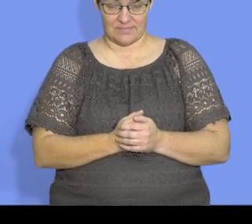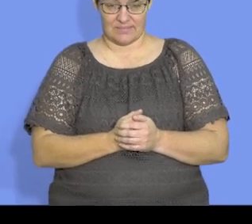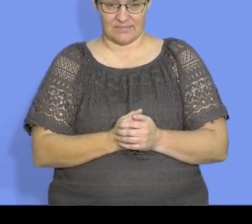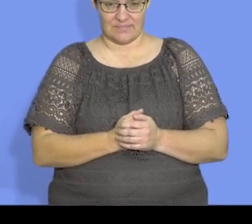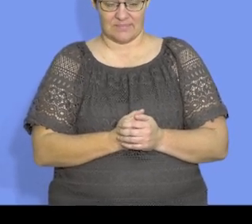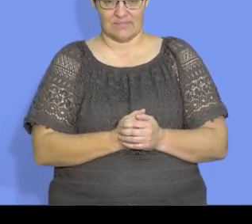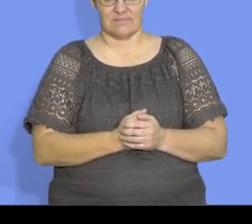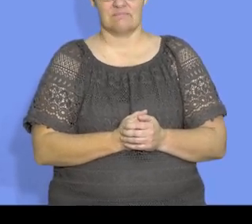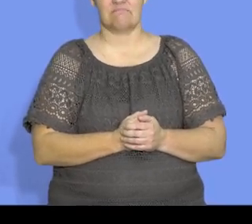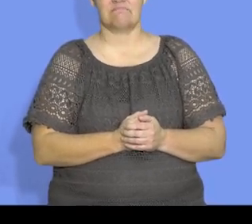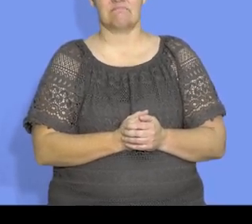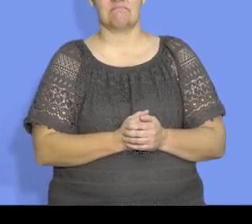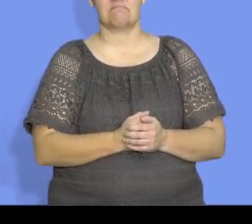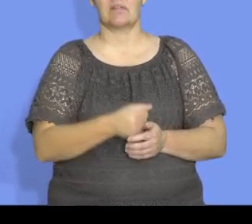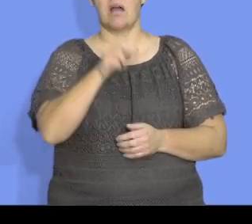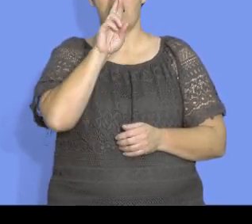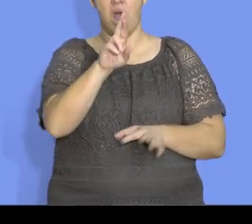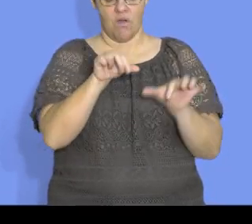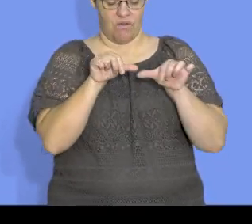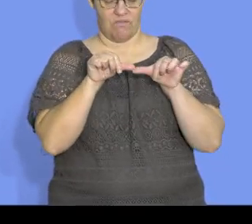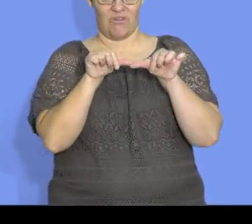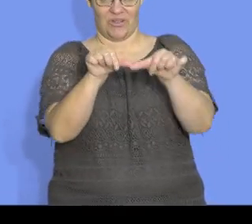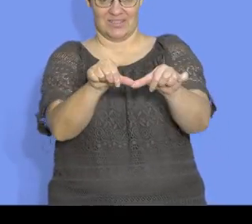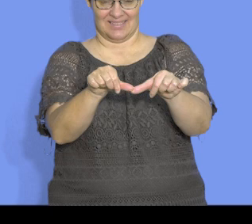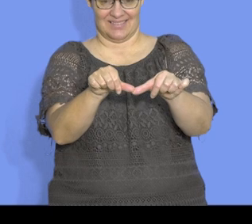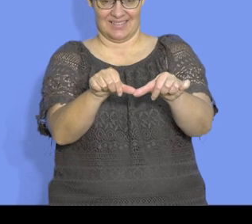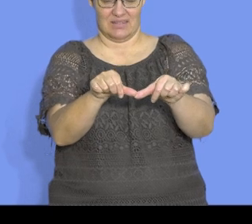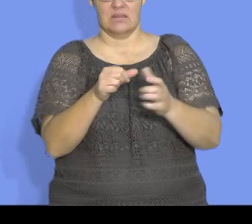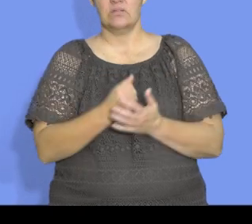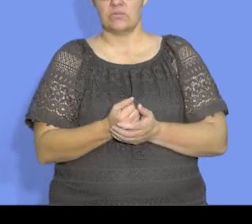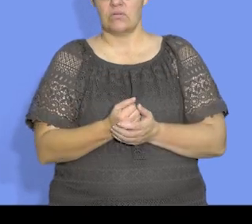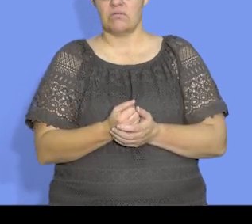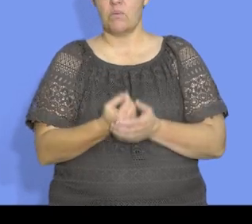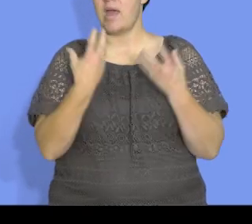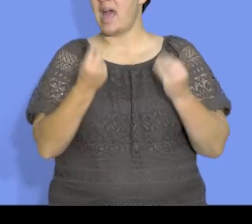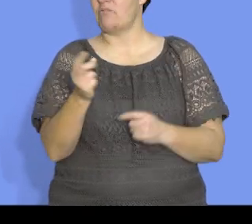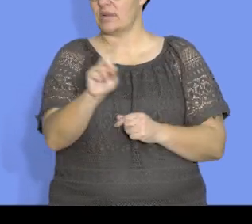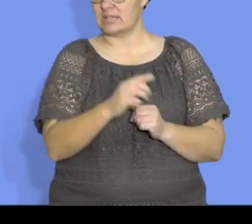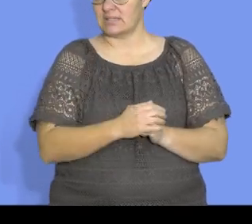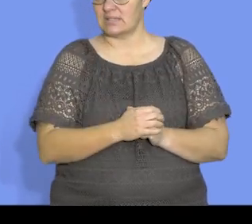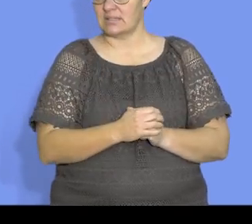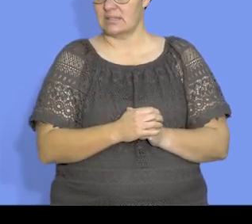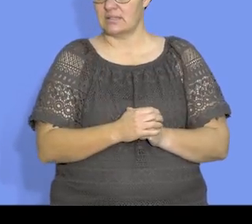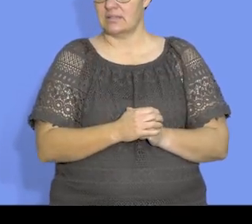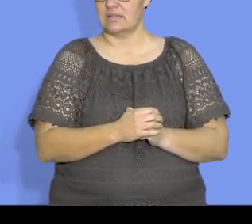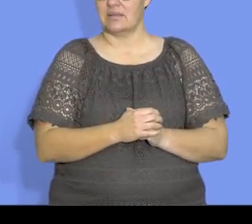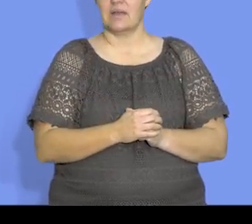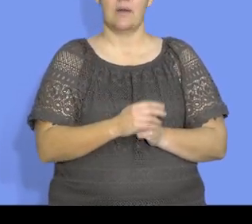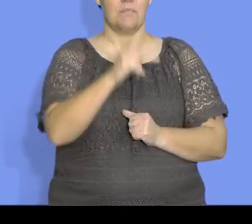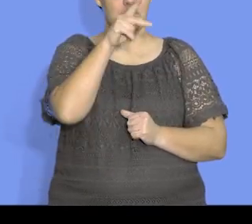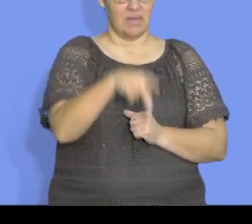And as you can see, R is constant. So in effect, what we've got P as